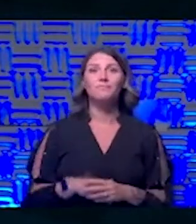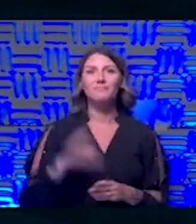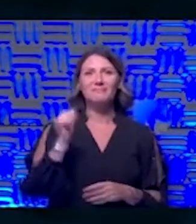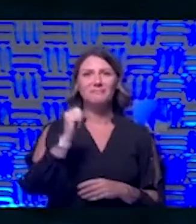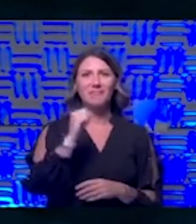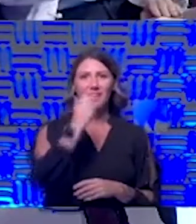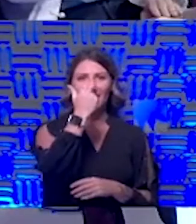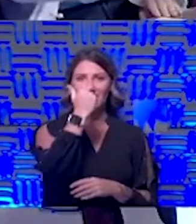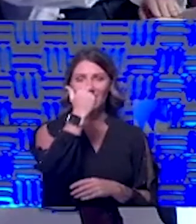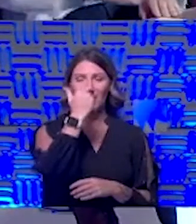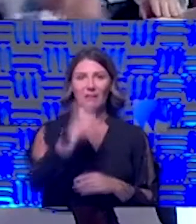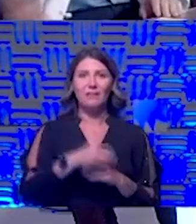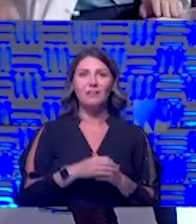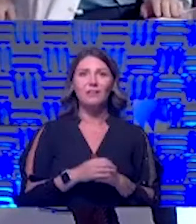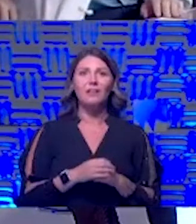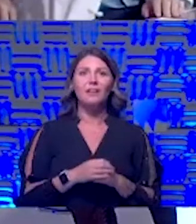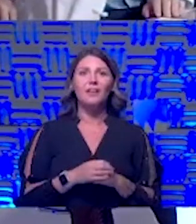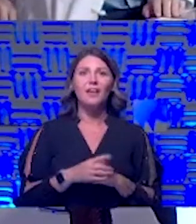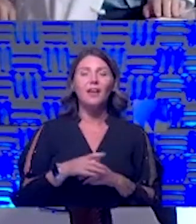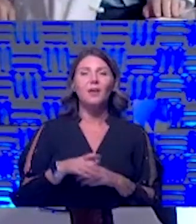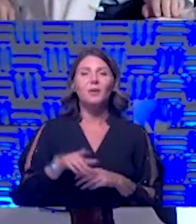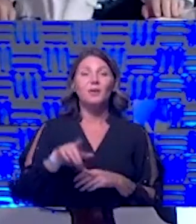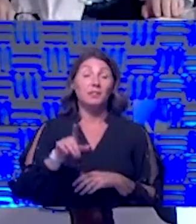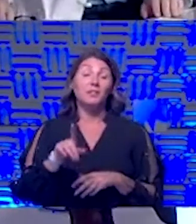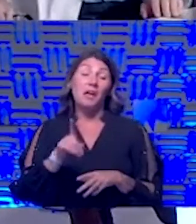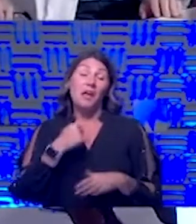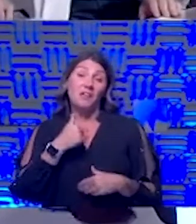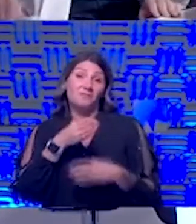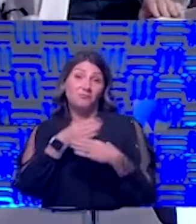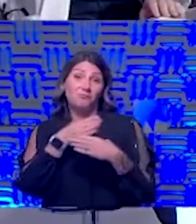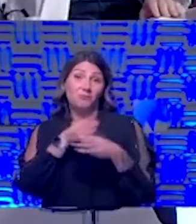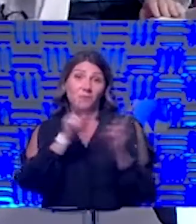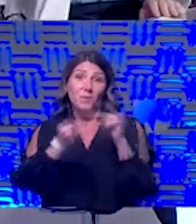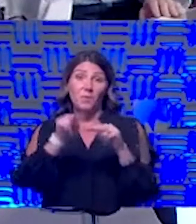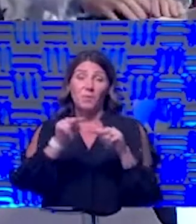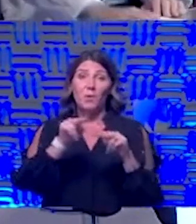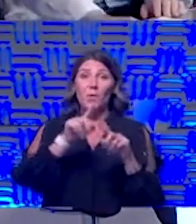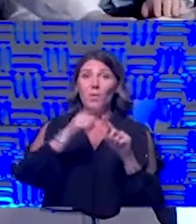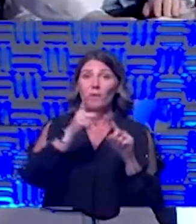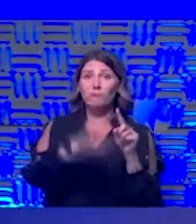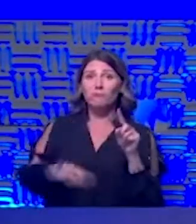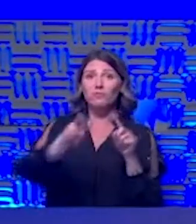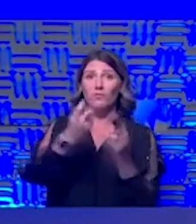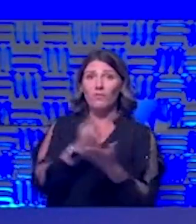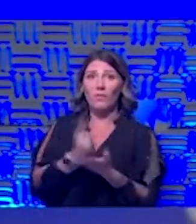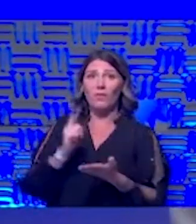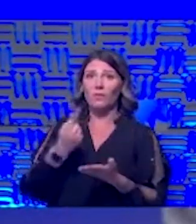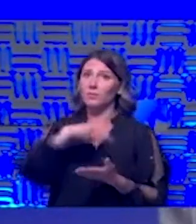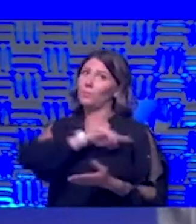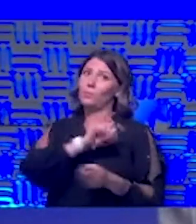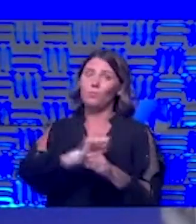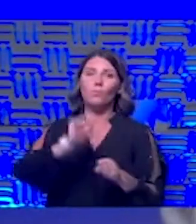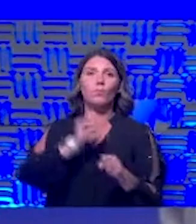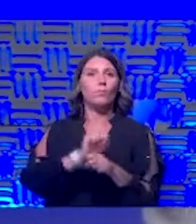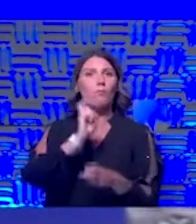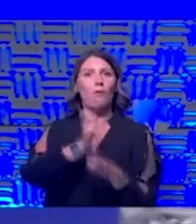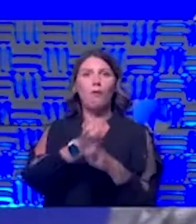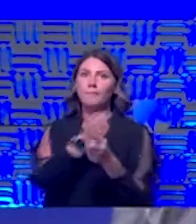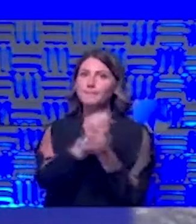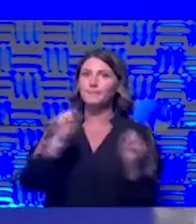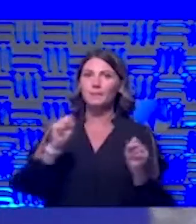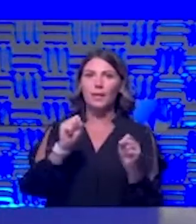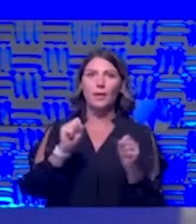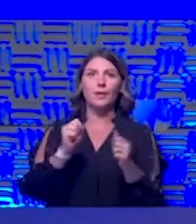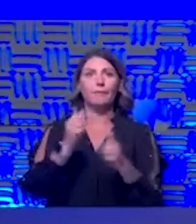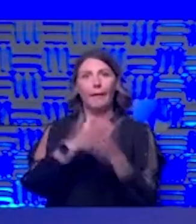funny. I'll say I would have to share that observation when I was traveling this last week, and we worked really hard to stay safe, and we had the hand